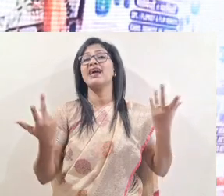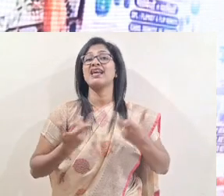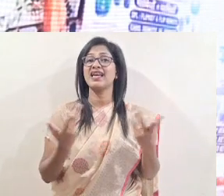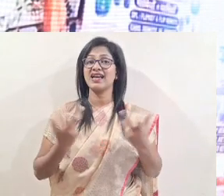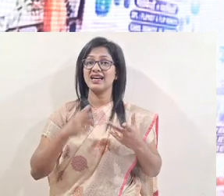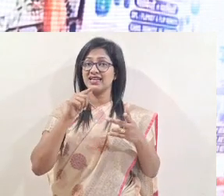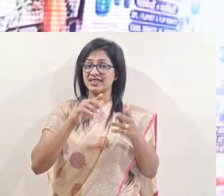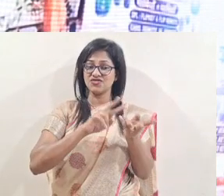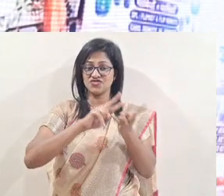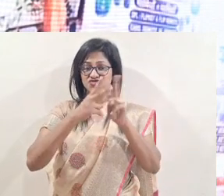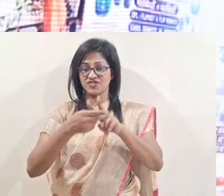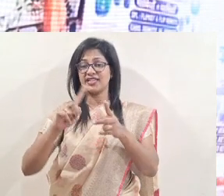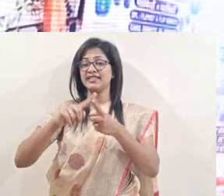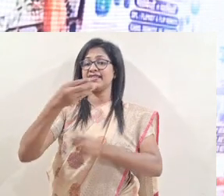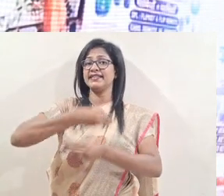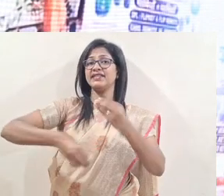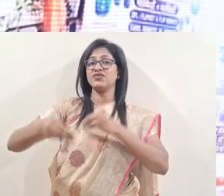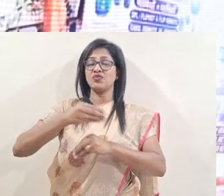of a